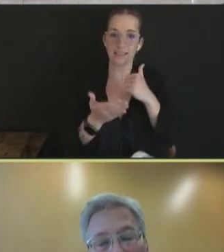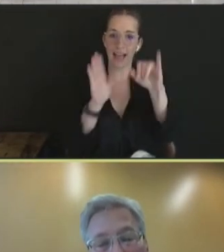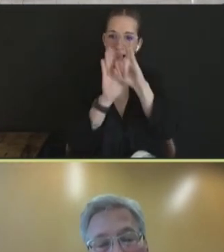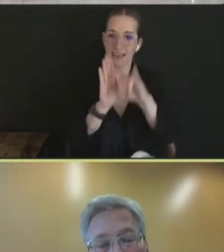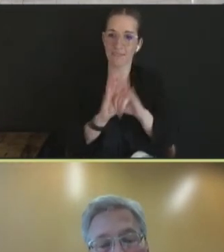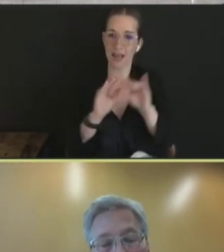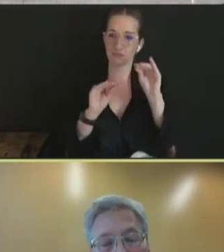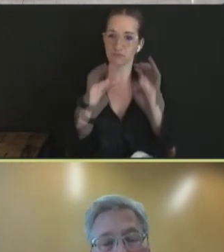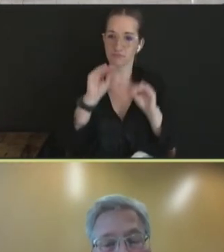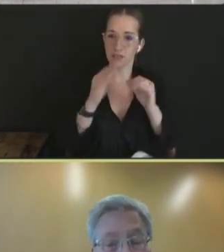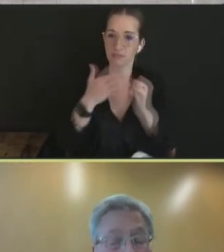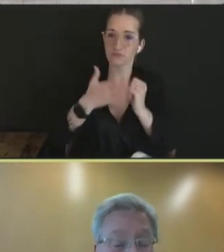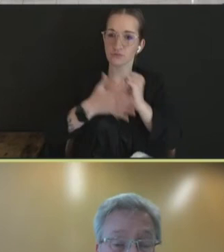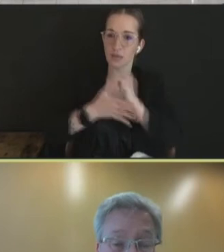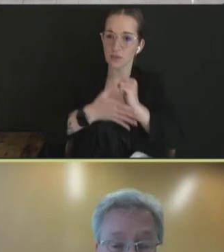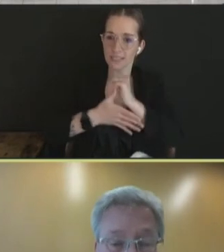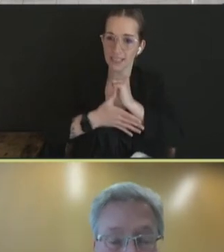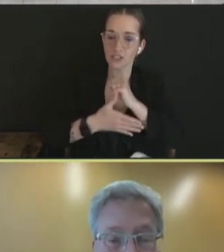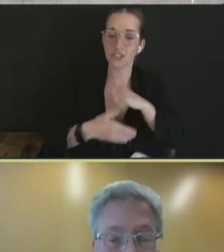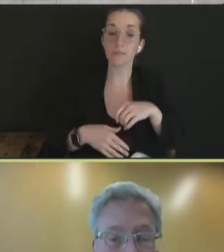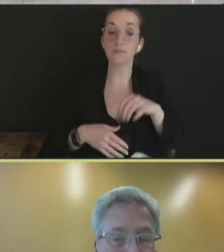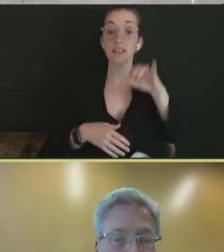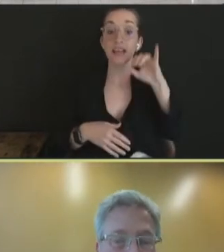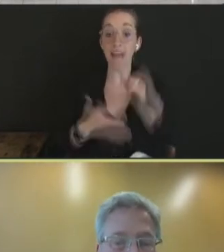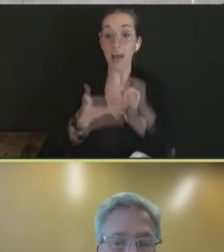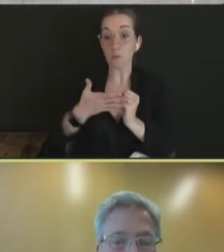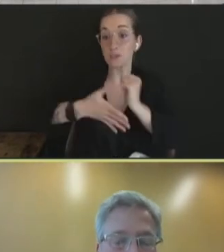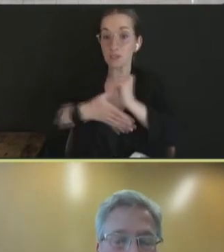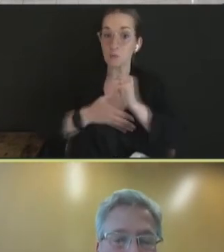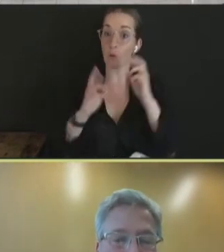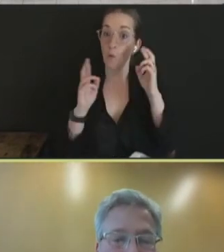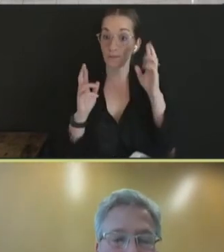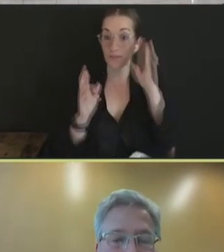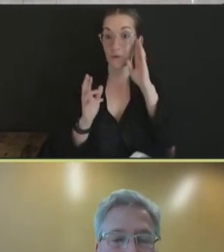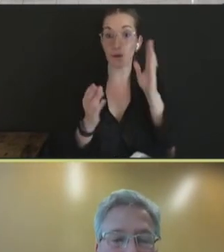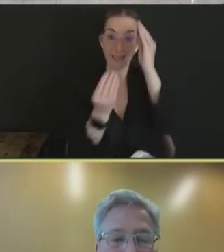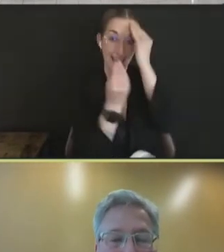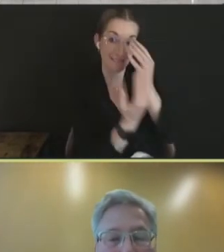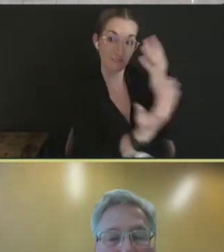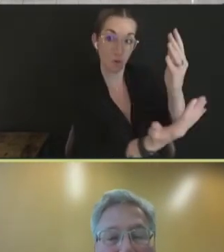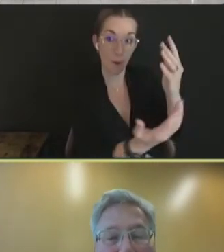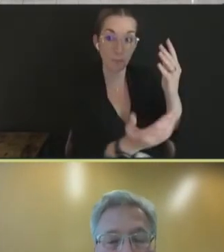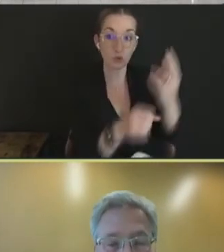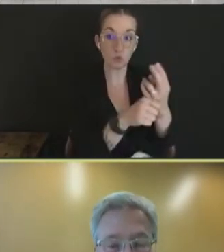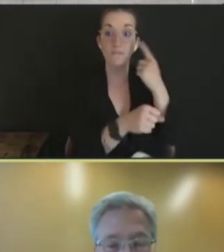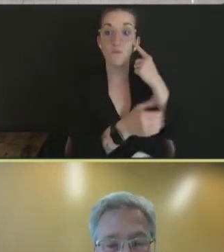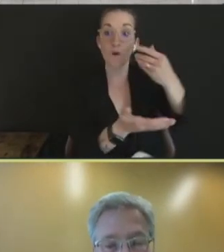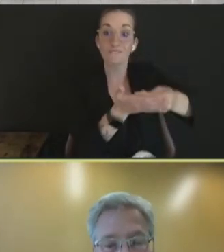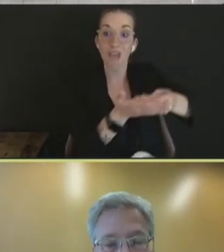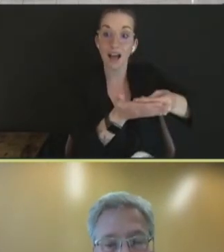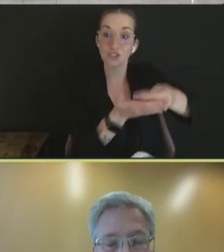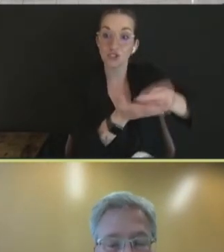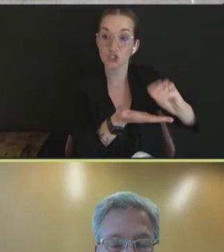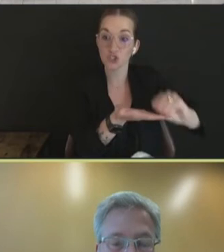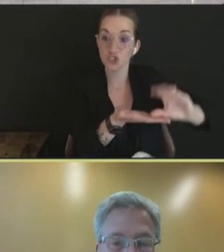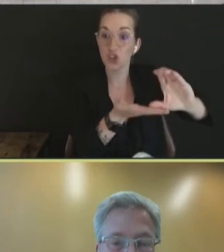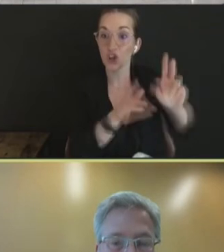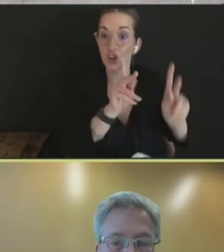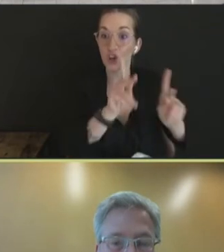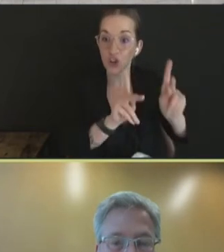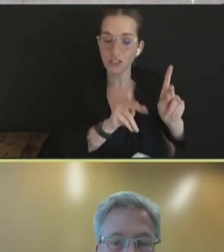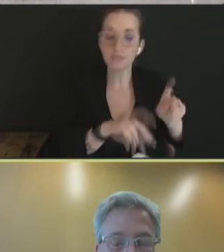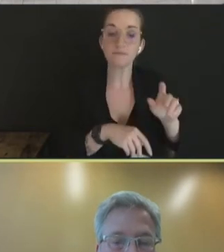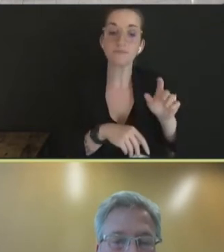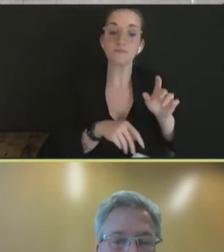can inform funders like Wellcome and others, but also researchers and policymakers to make sure